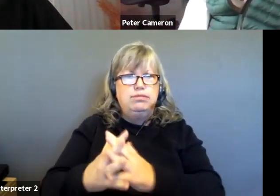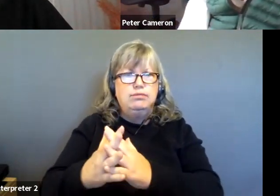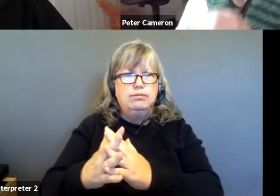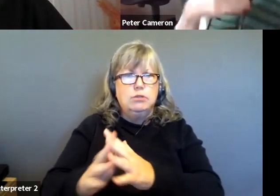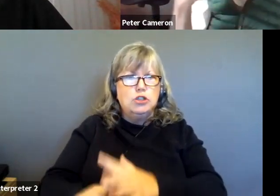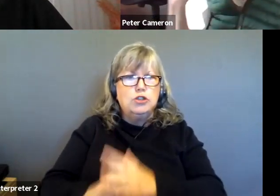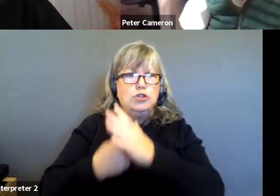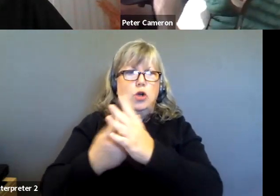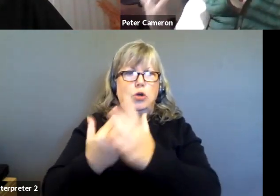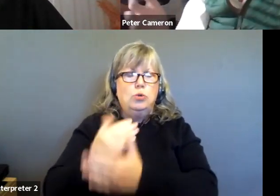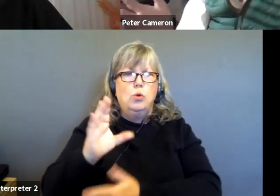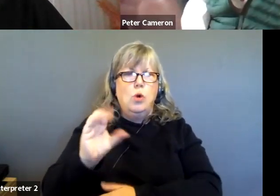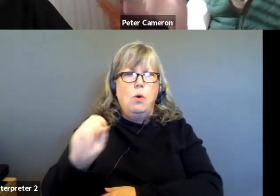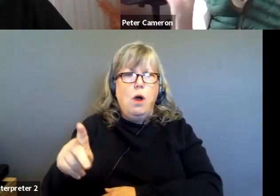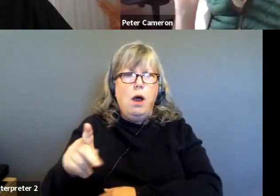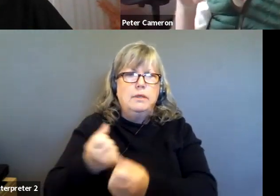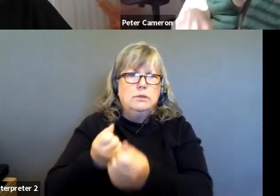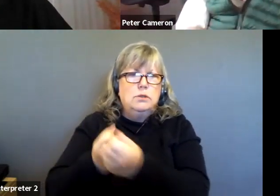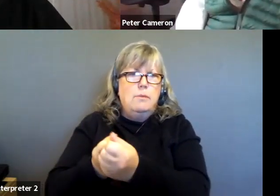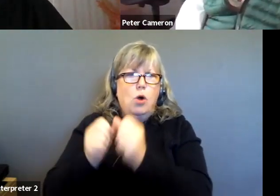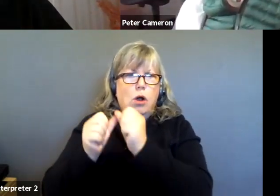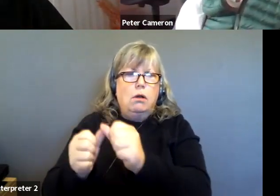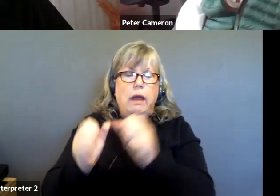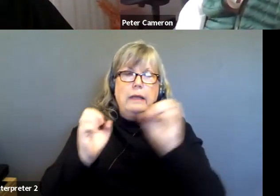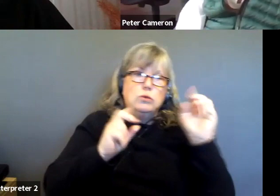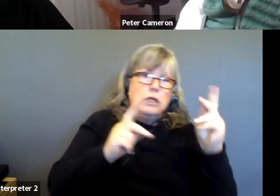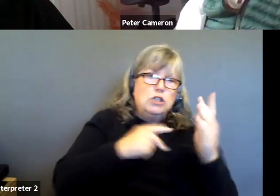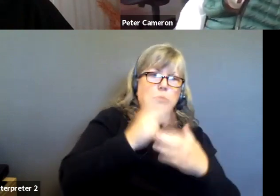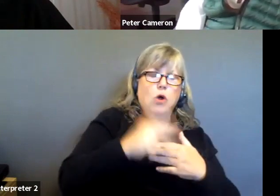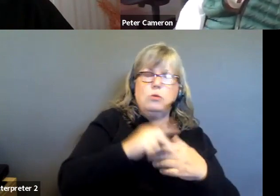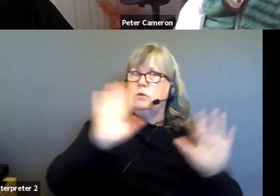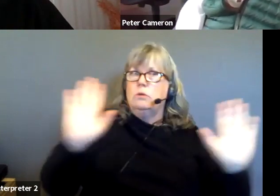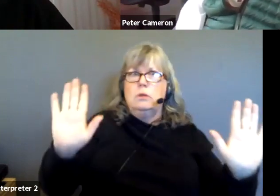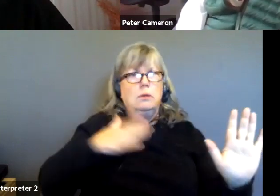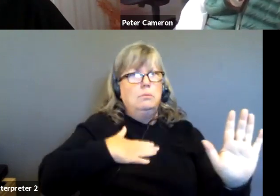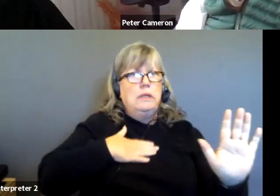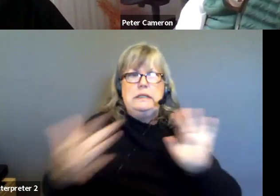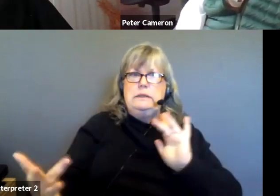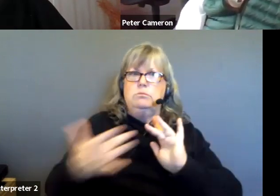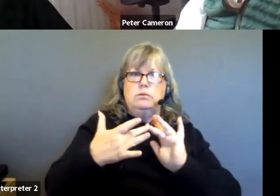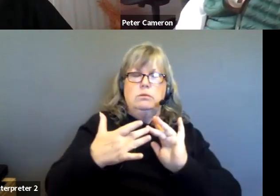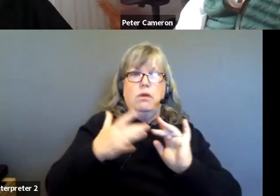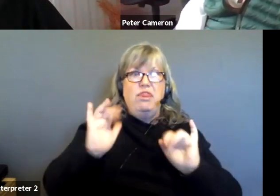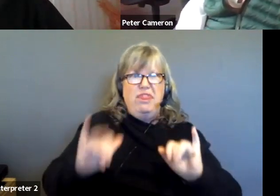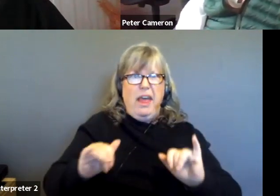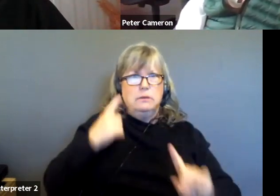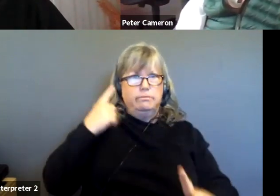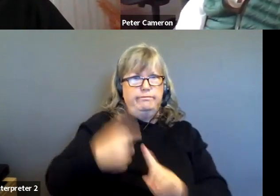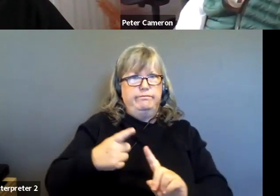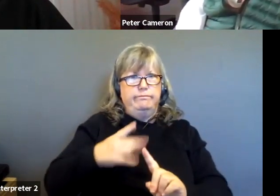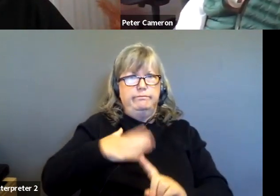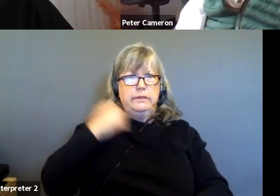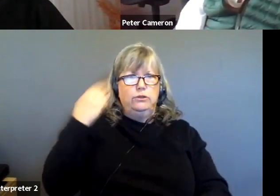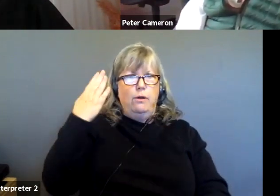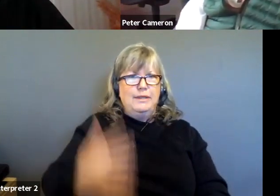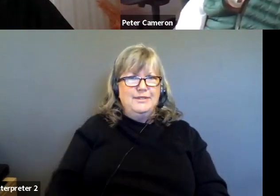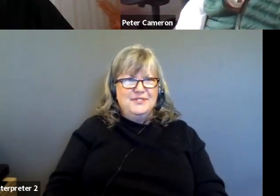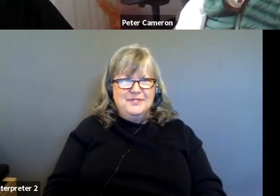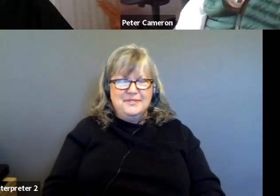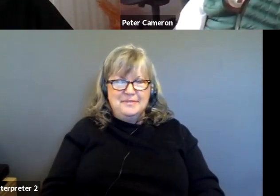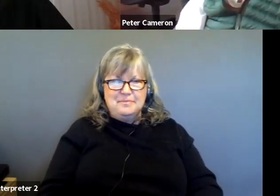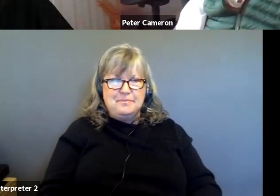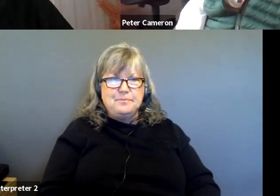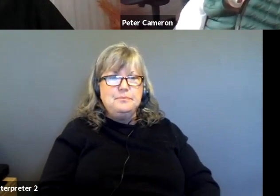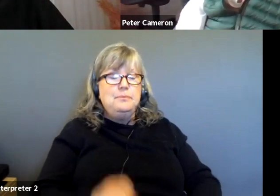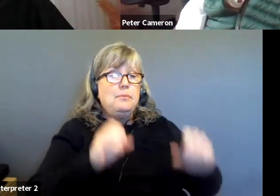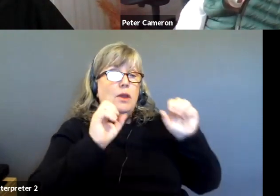education programs. I mentioned we do that. So yeah, please get in touch. That's our raison d'etre. Awesome. That's wonderful. Well, I'm